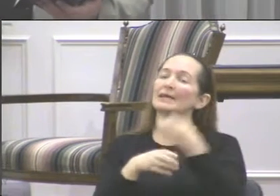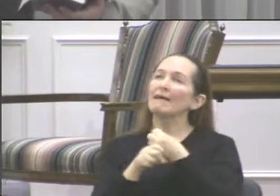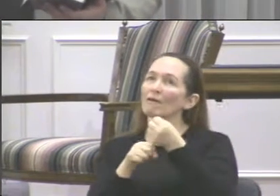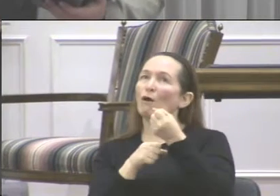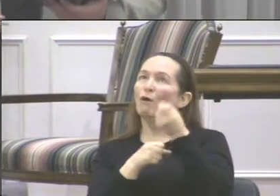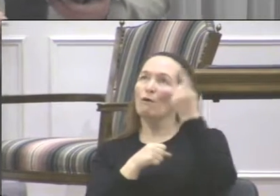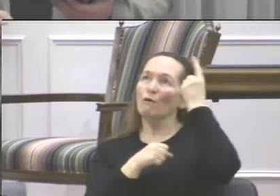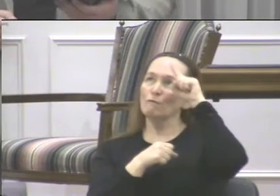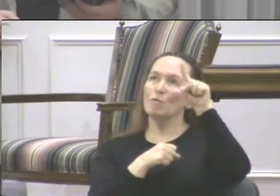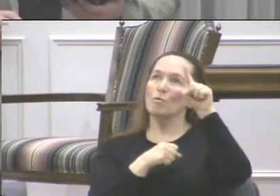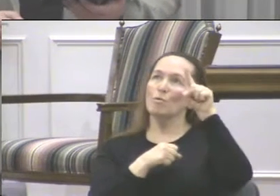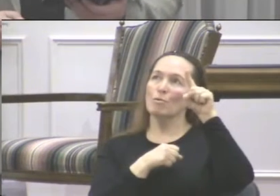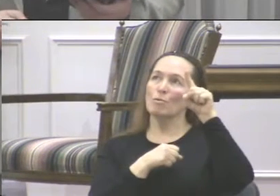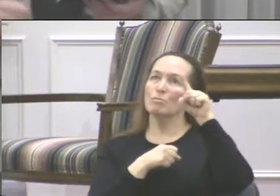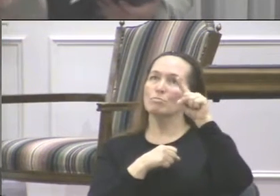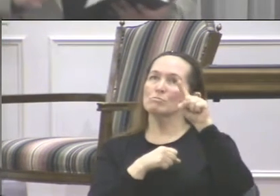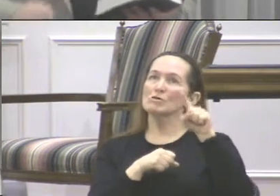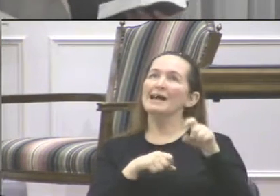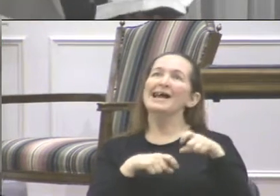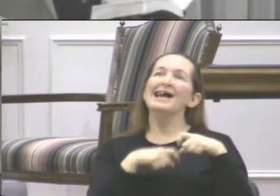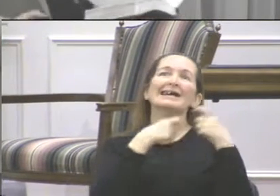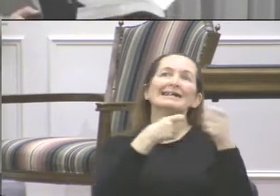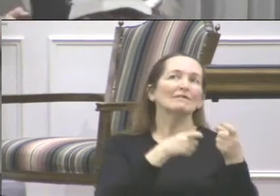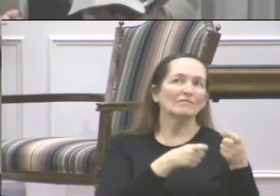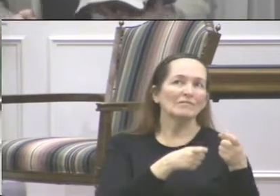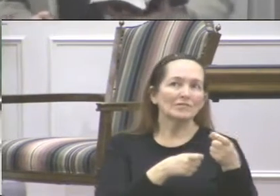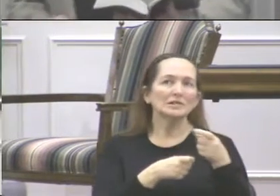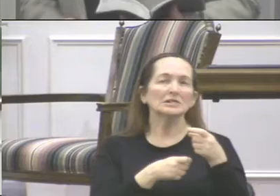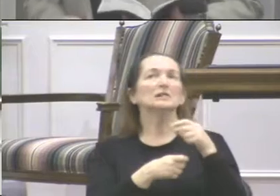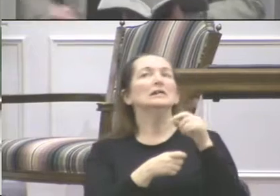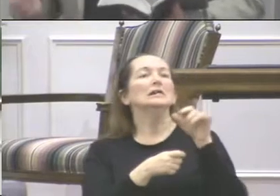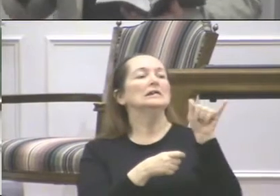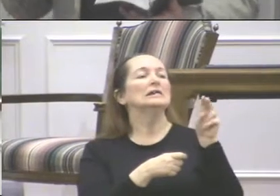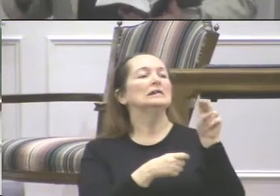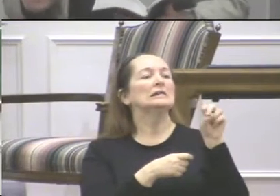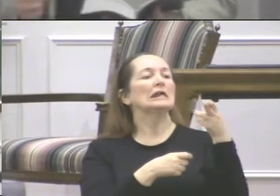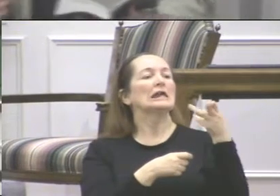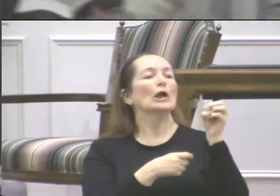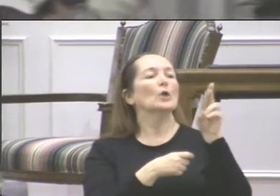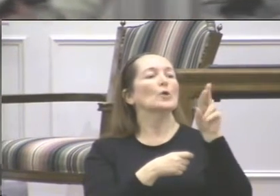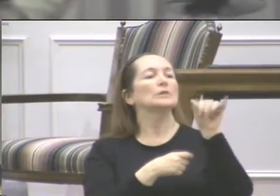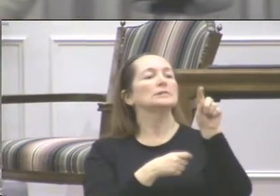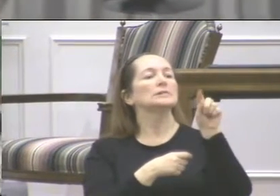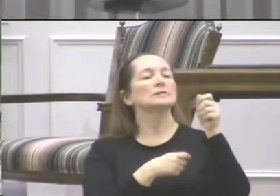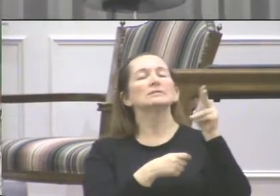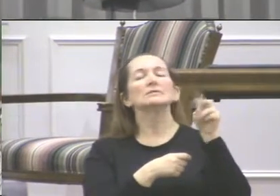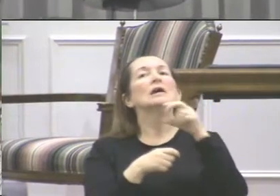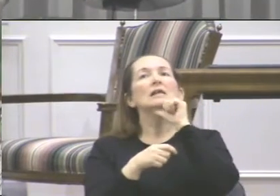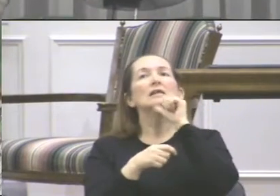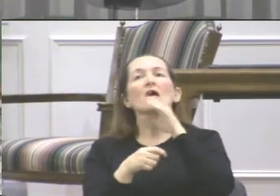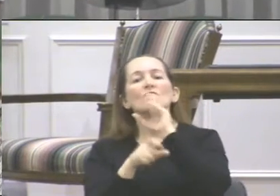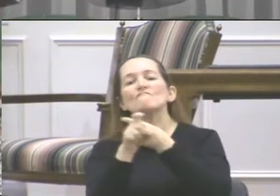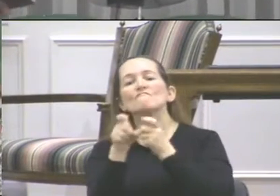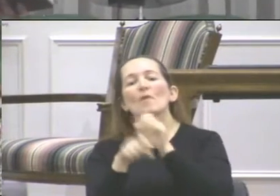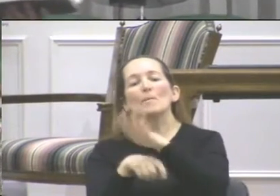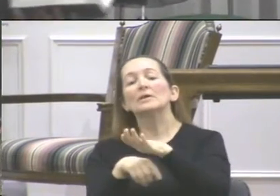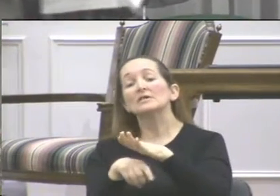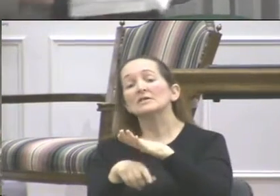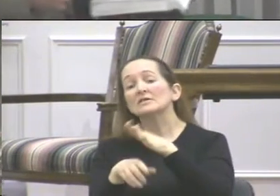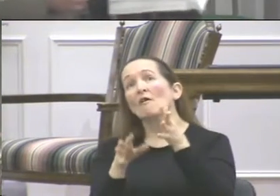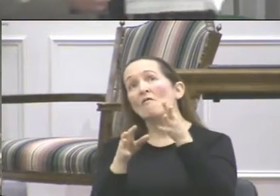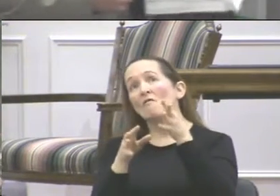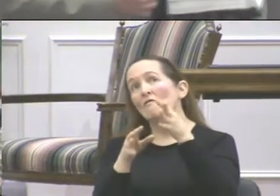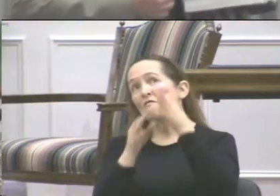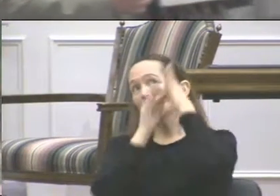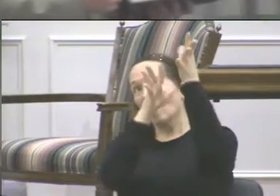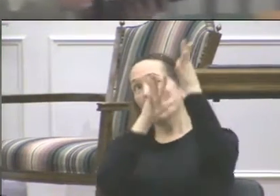inheritance. He still will receive that as an inheritance. However, this won't be an inheritance from his father. This will be an inheritance